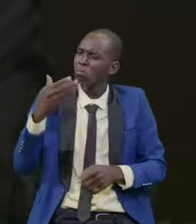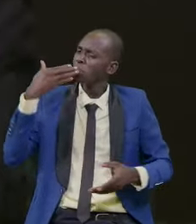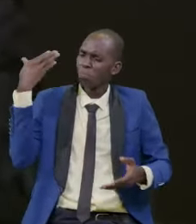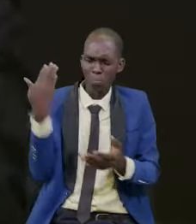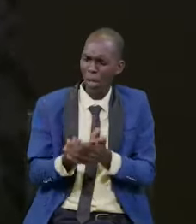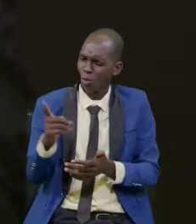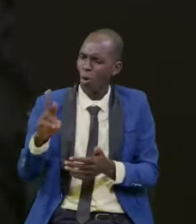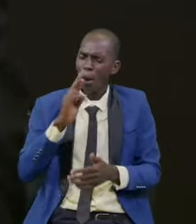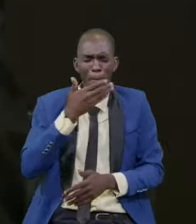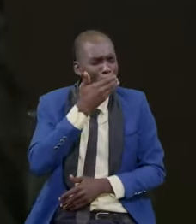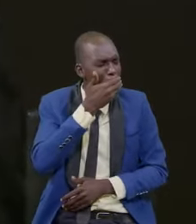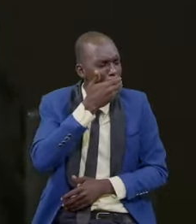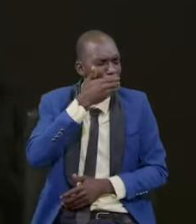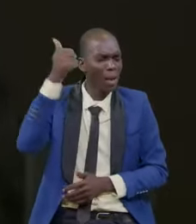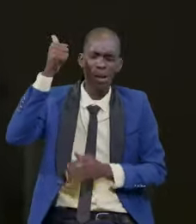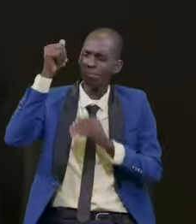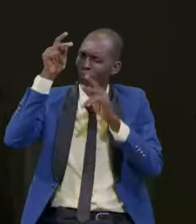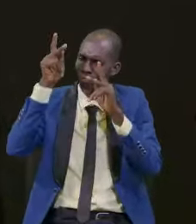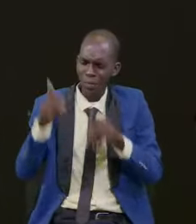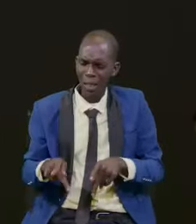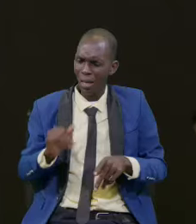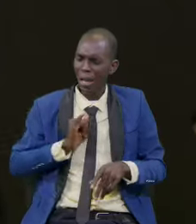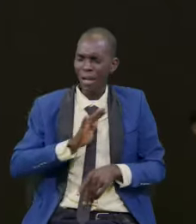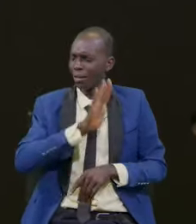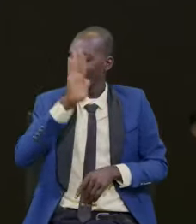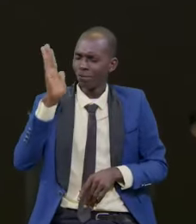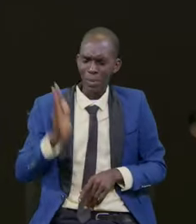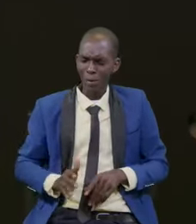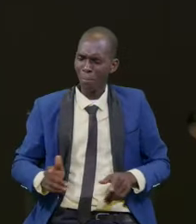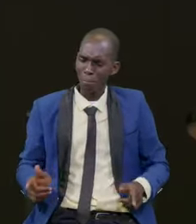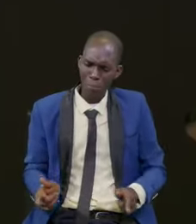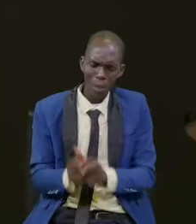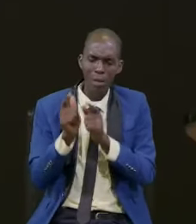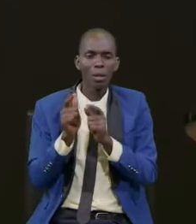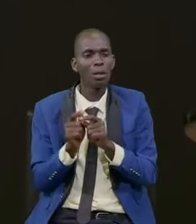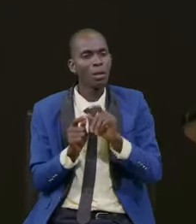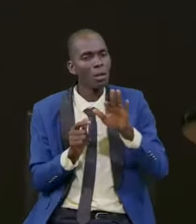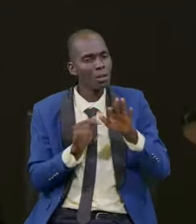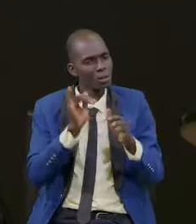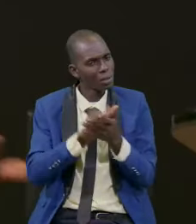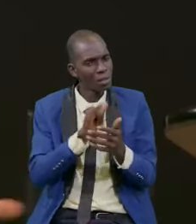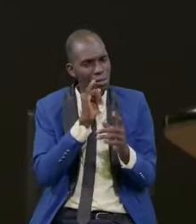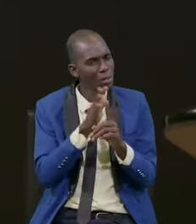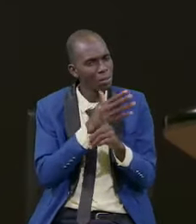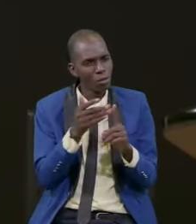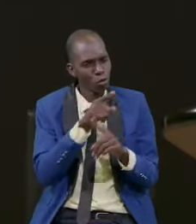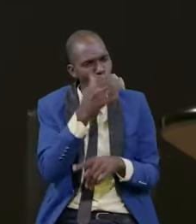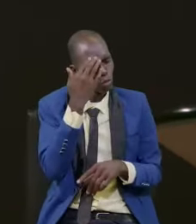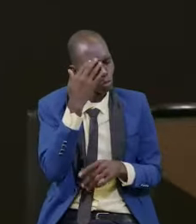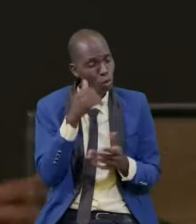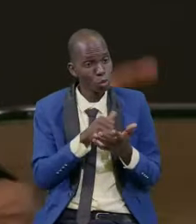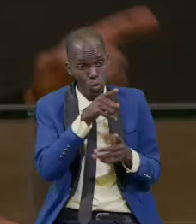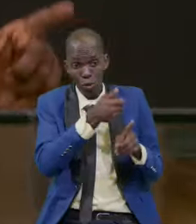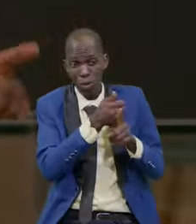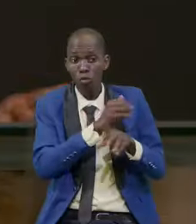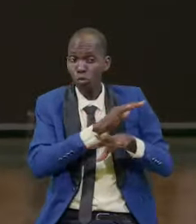You're the best person I ever interacted with. Ah, but that's flattery. And you know, you don't believe that in your